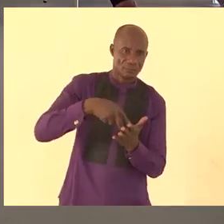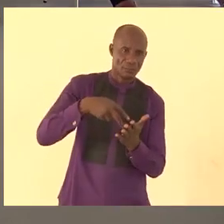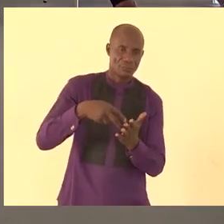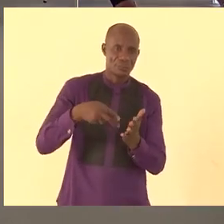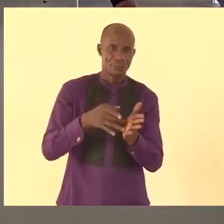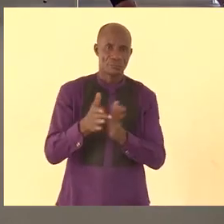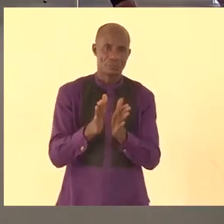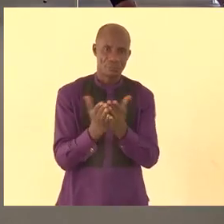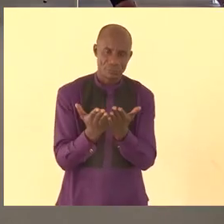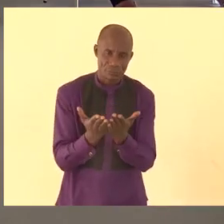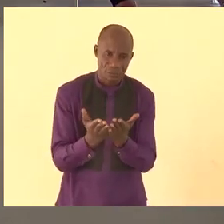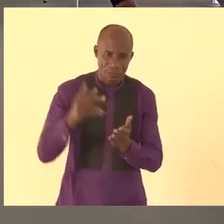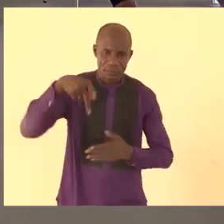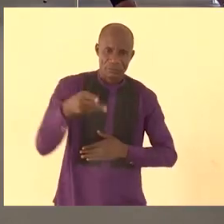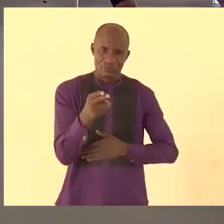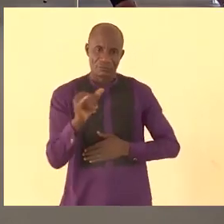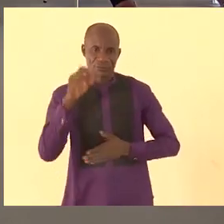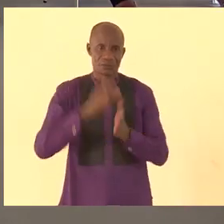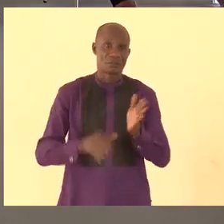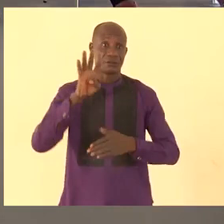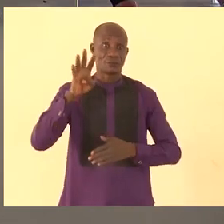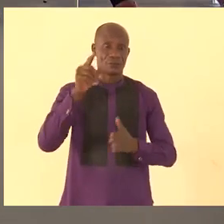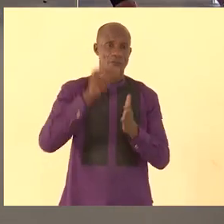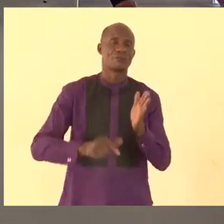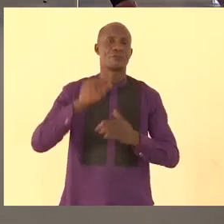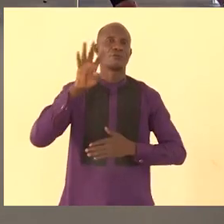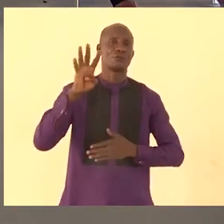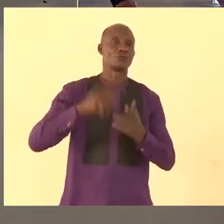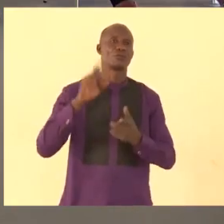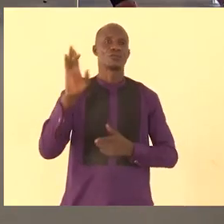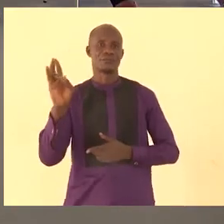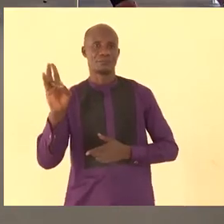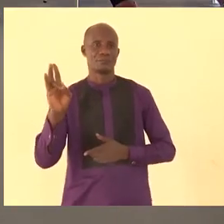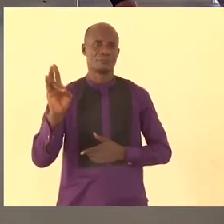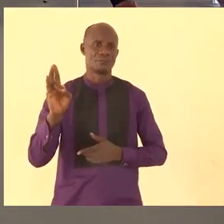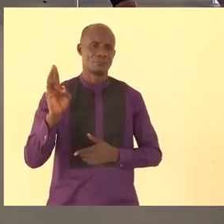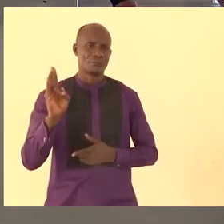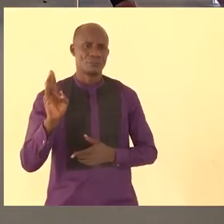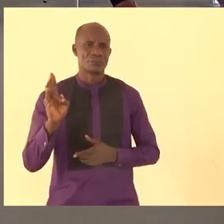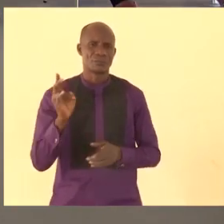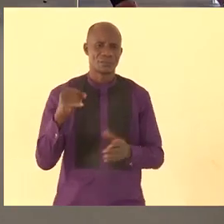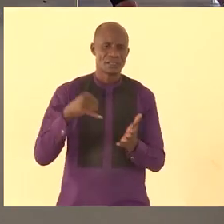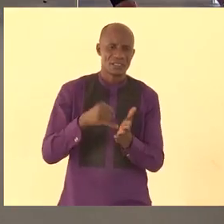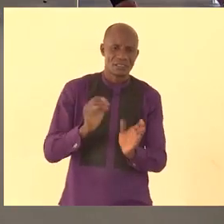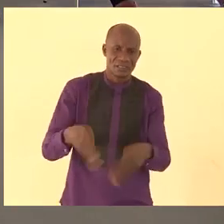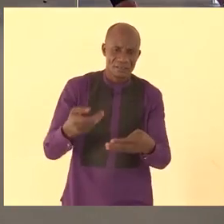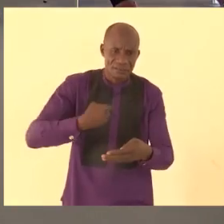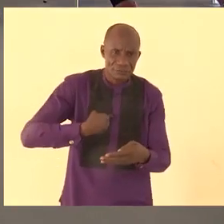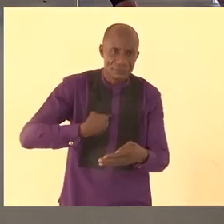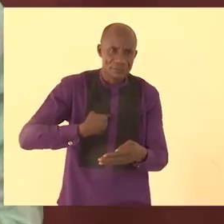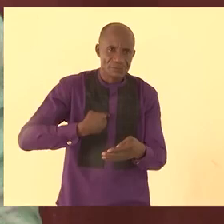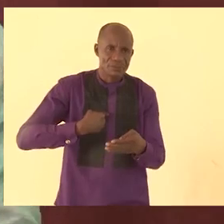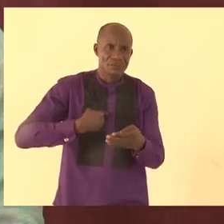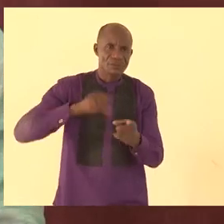Whenever I'm reading the Bible and I get to that Philippians chapter 4, verse 4 to 7, most of the times it meets me in situations